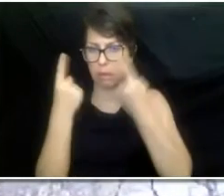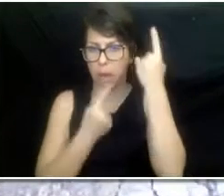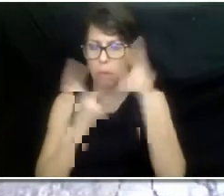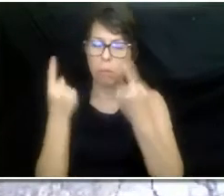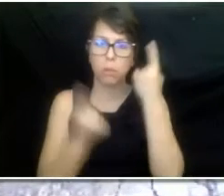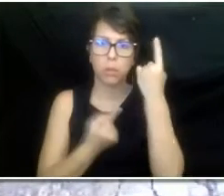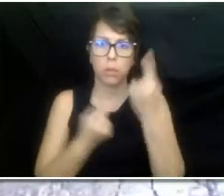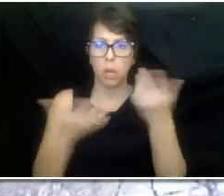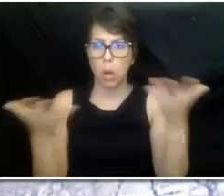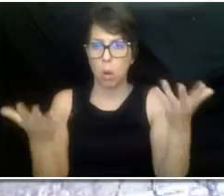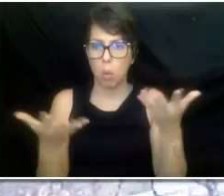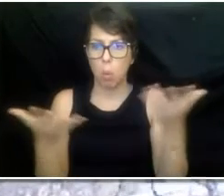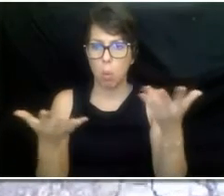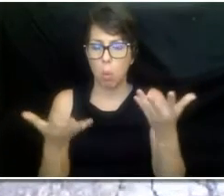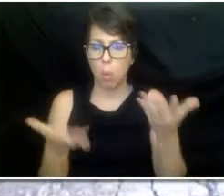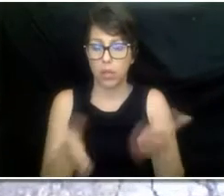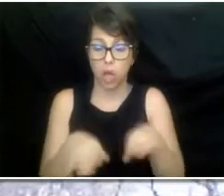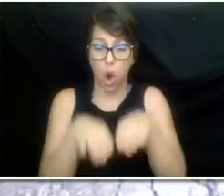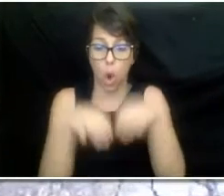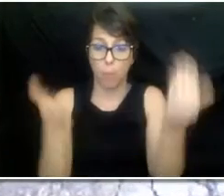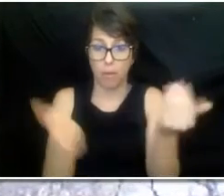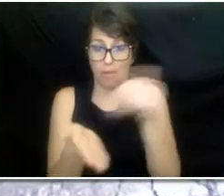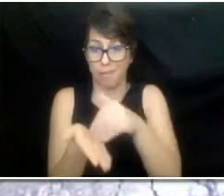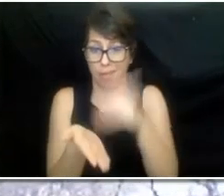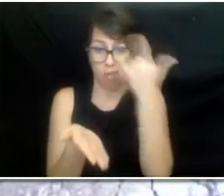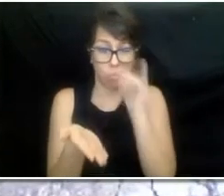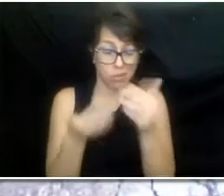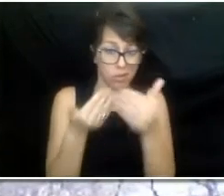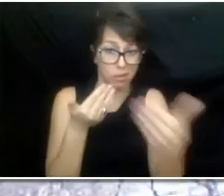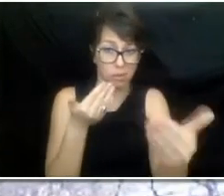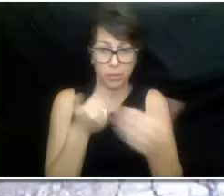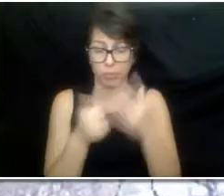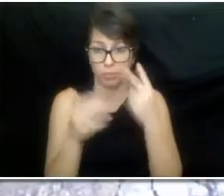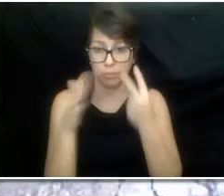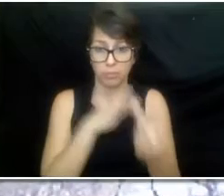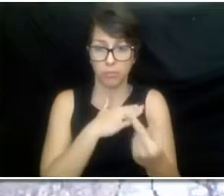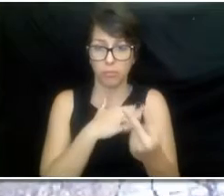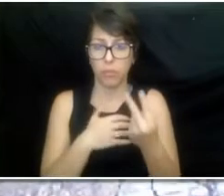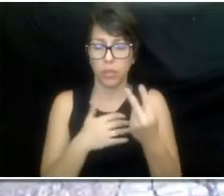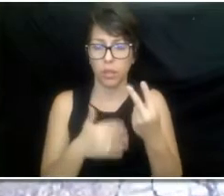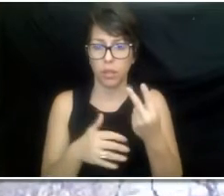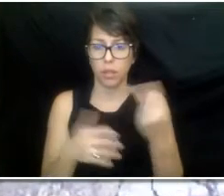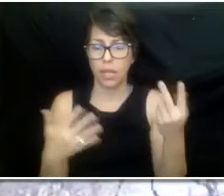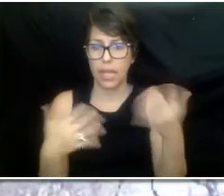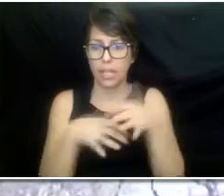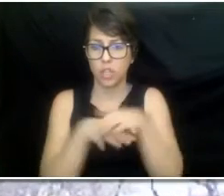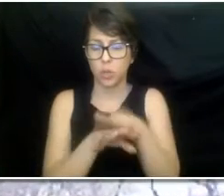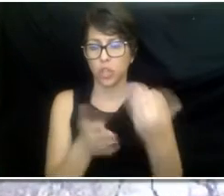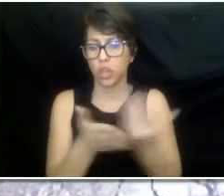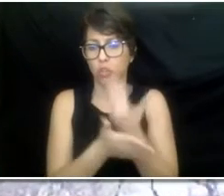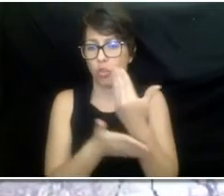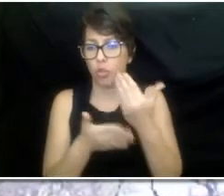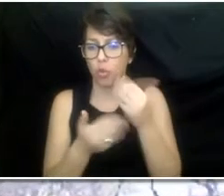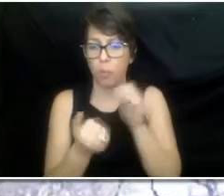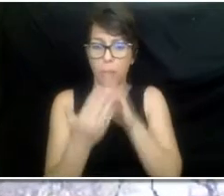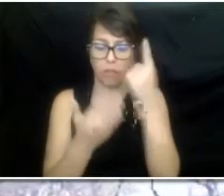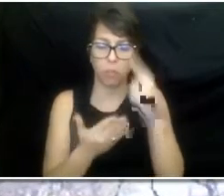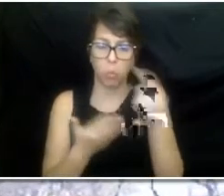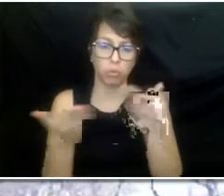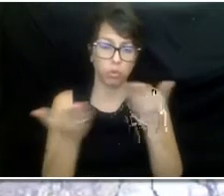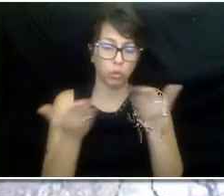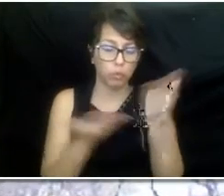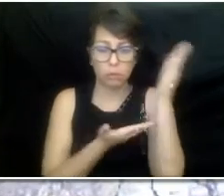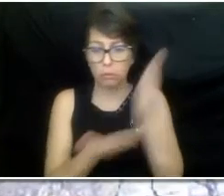crisis and Beyond and we will continue to work to identify best practices and Innovative approaches to enhance the